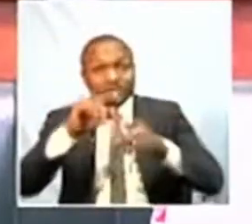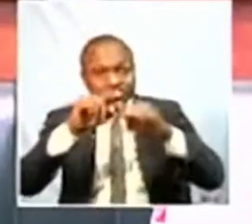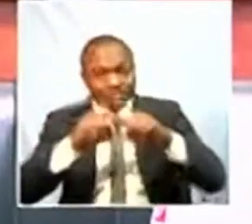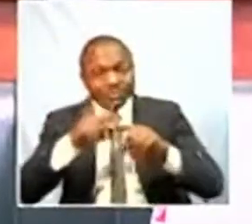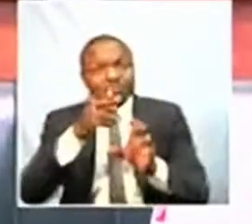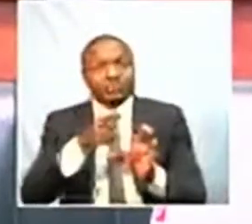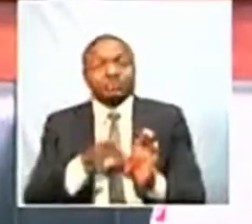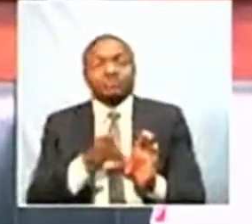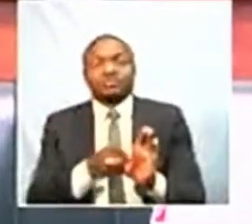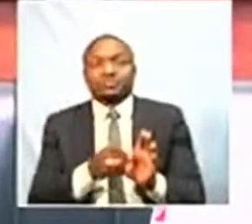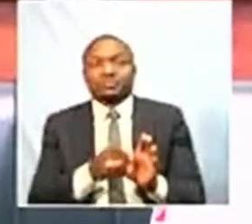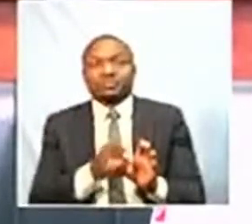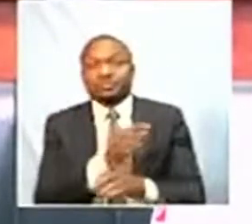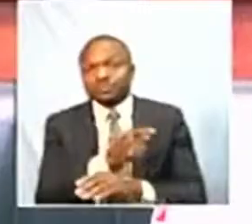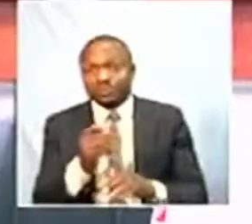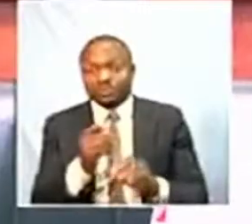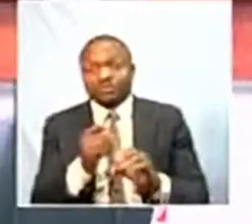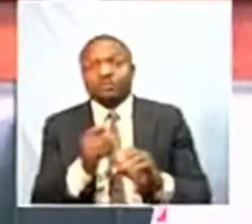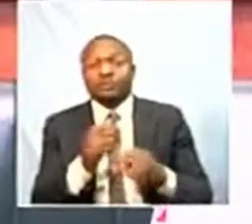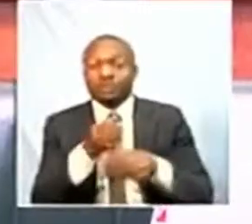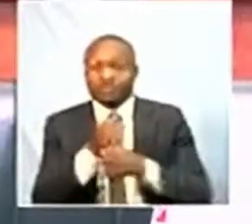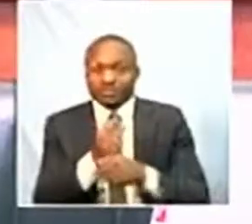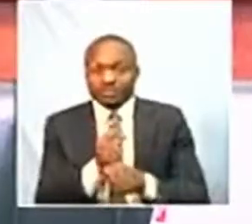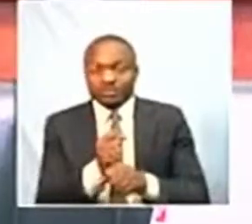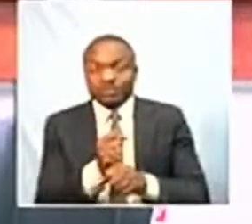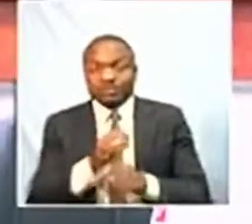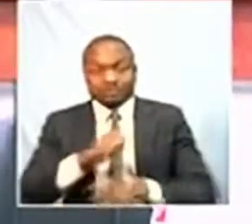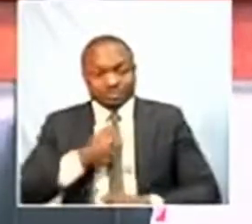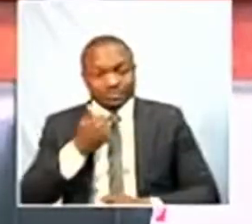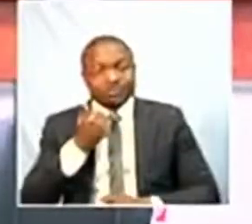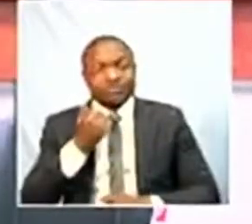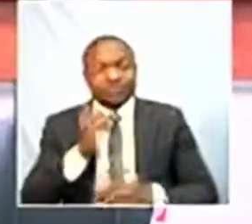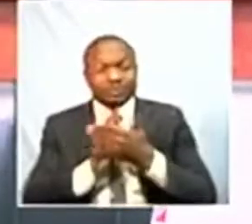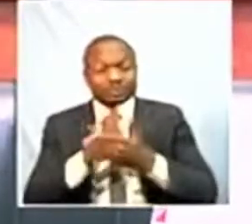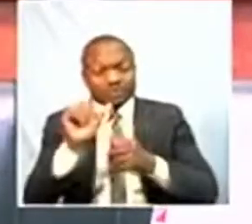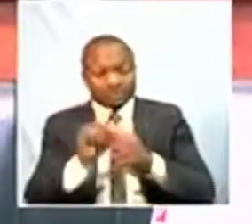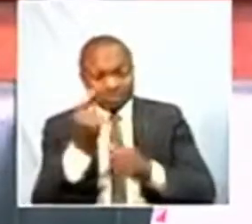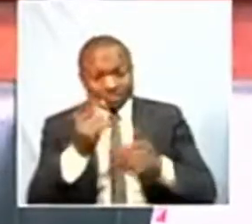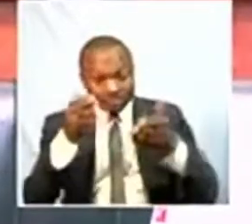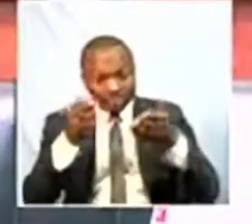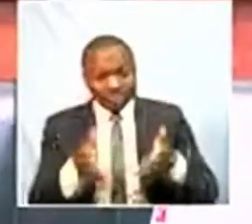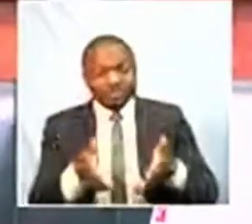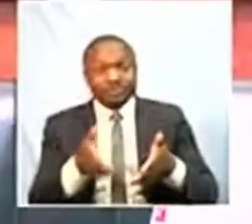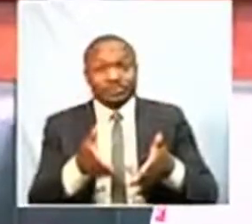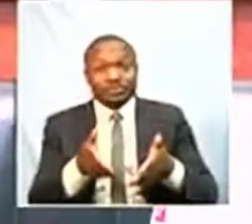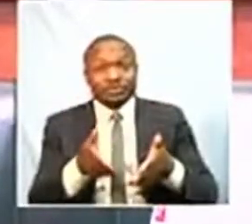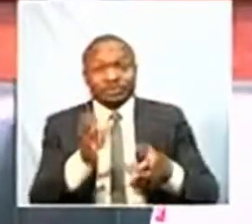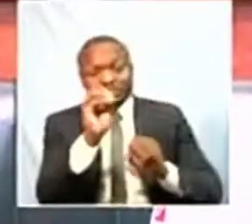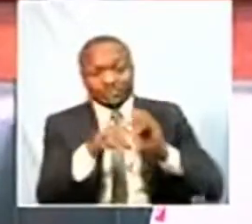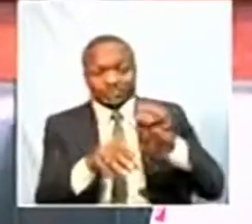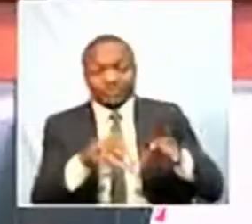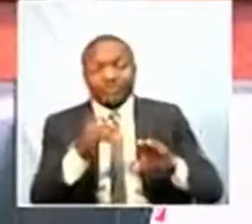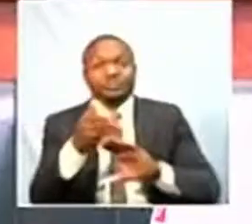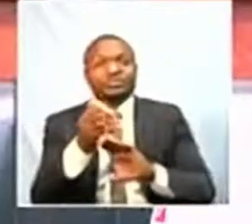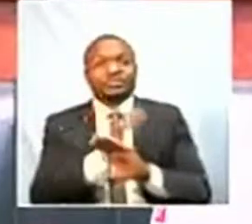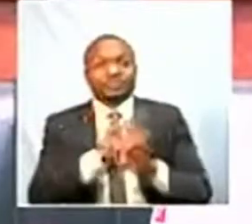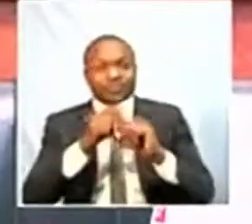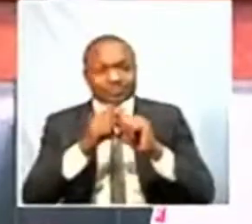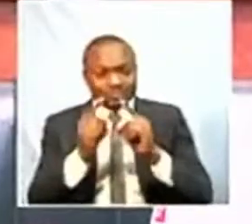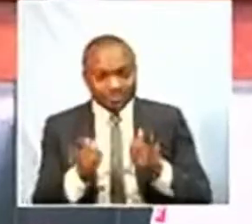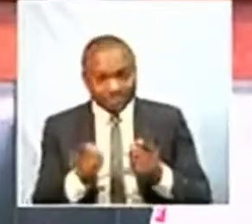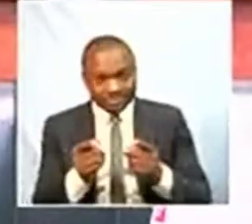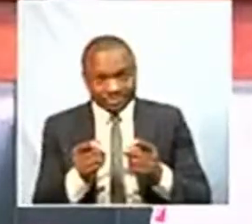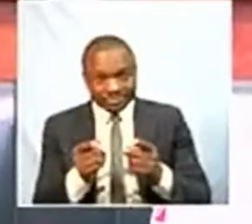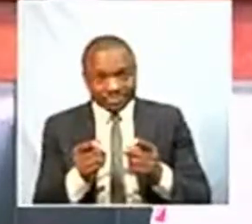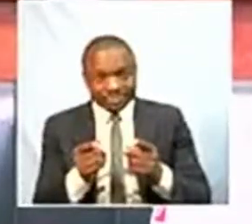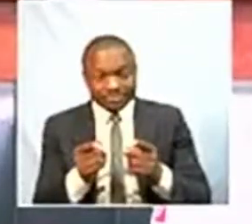Educating creates environmental champions. I myself, I used to litter, and I'm sure everyone in here has littered before. But ever since a